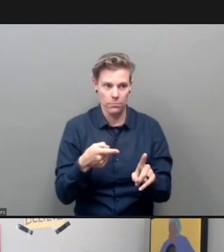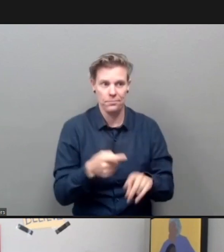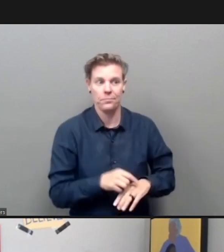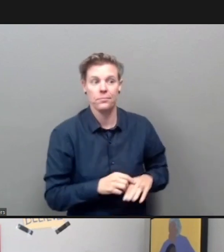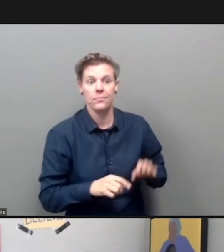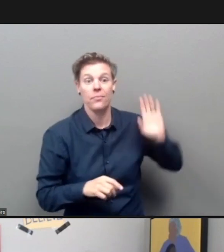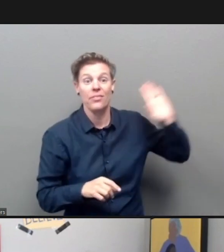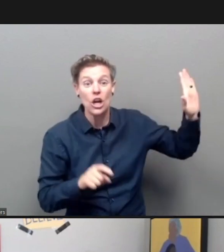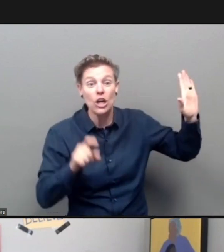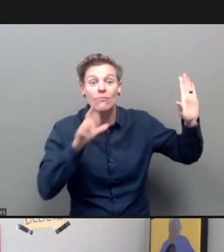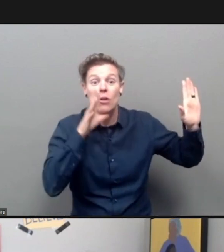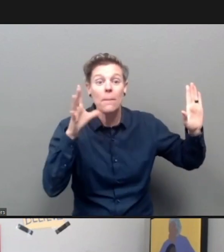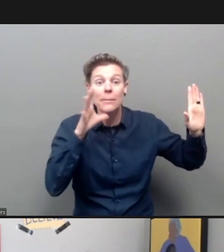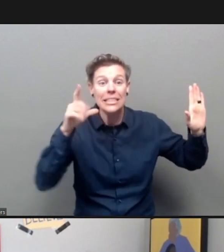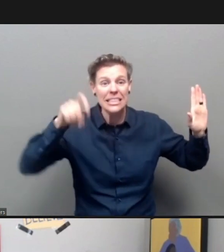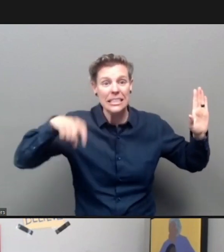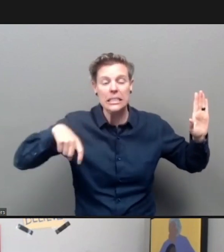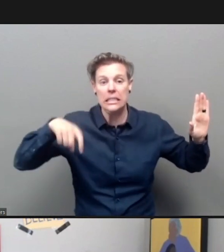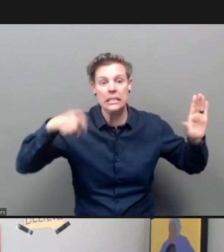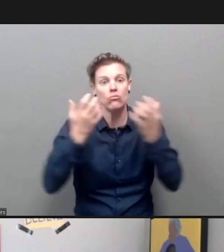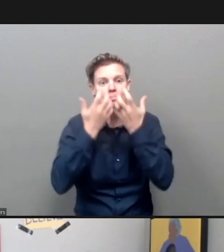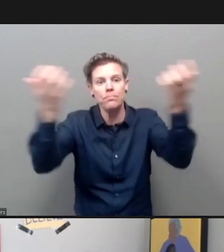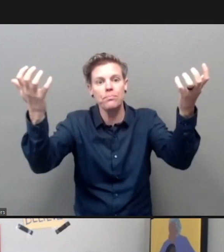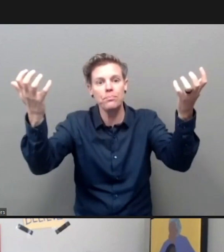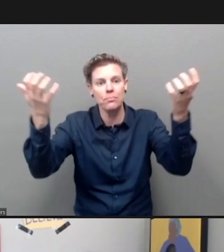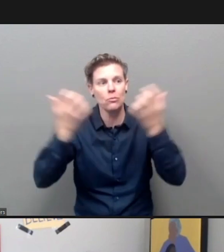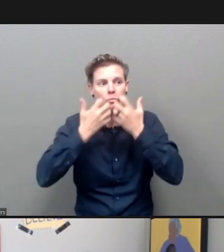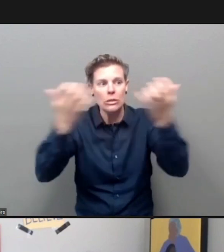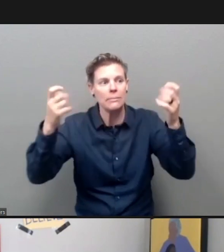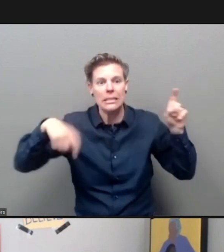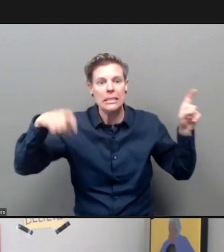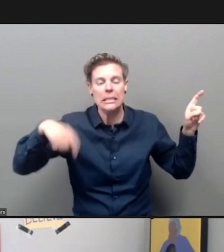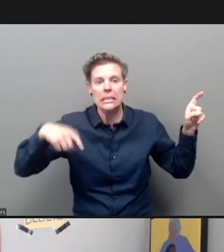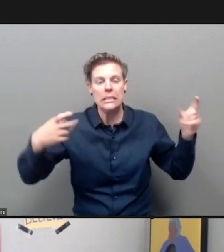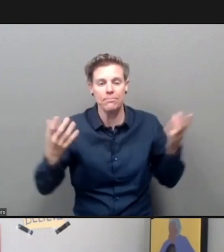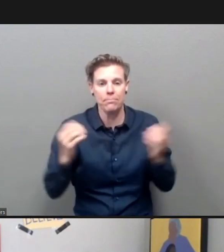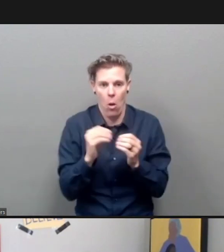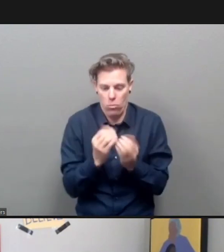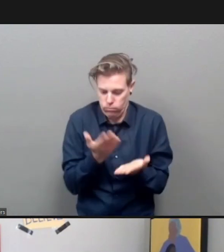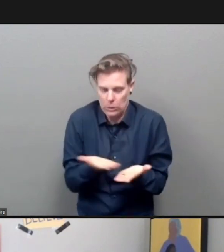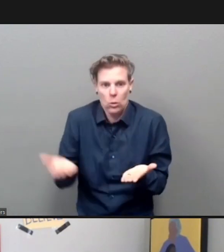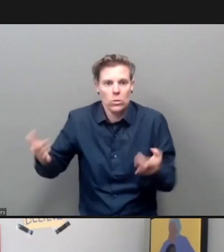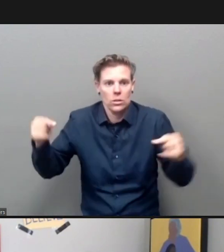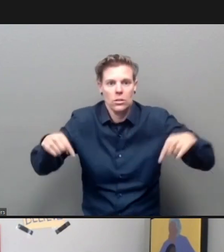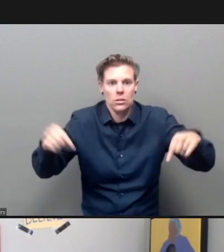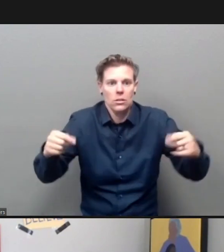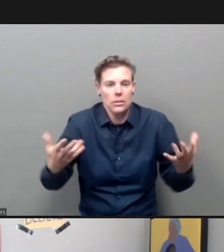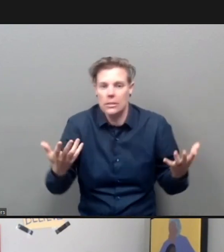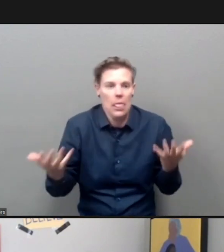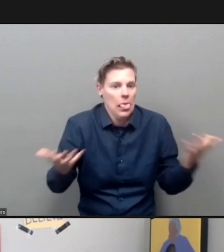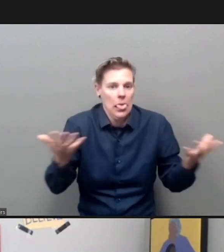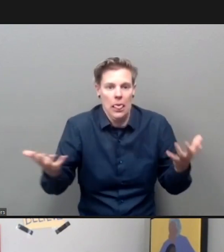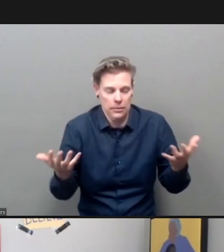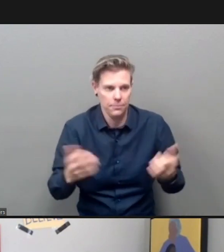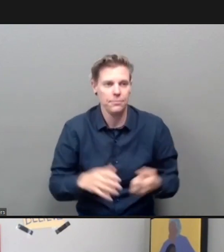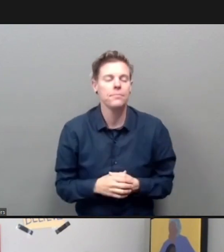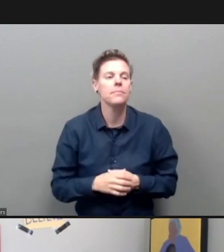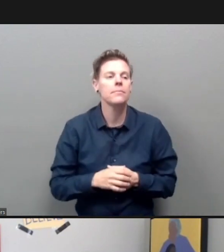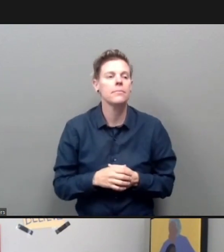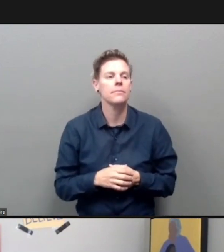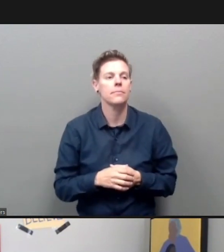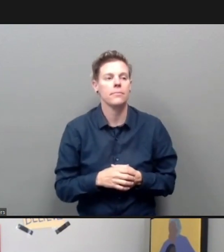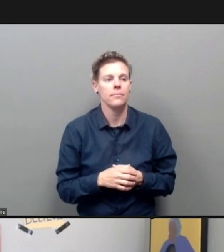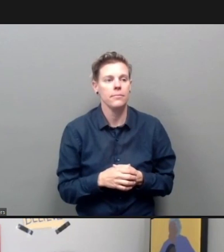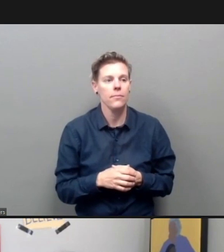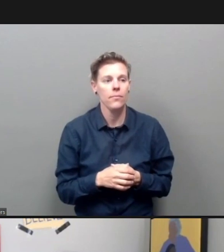provide services. And because healthcare workers are who we are, we just keep extending ourselves more and